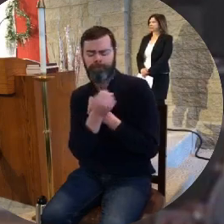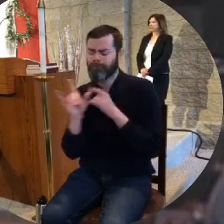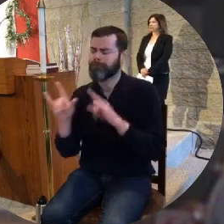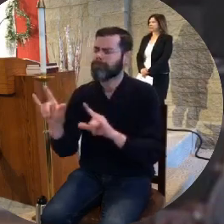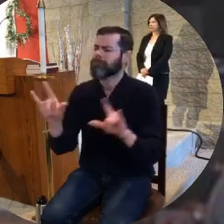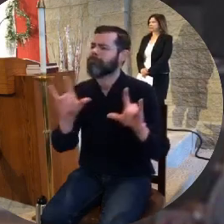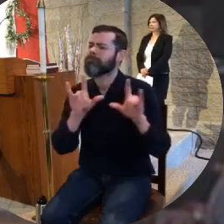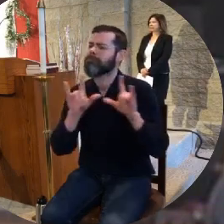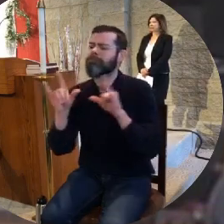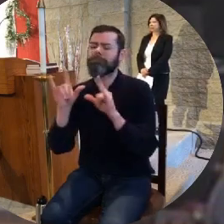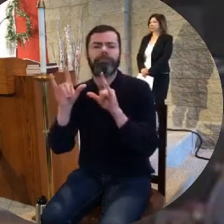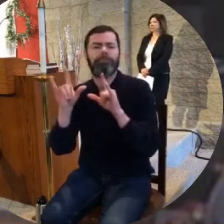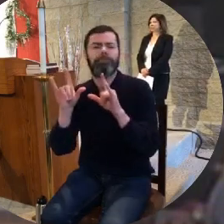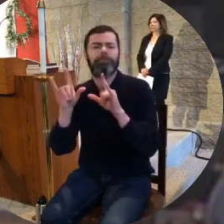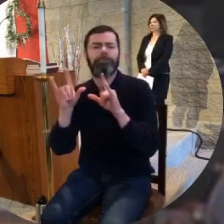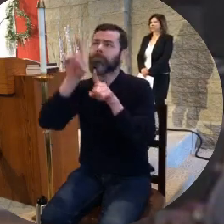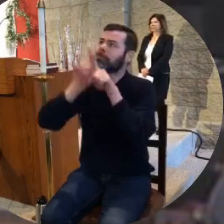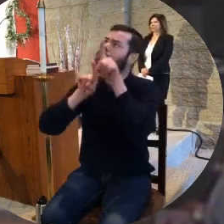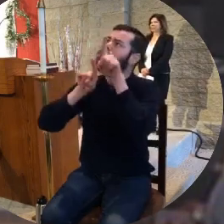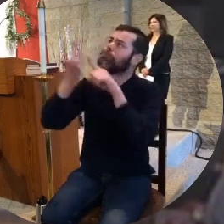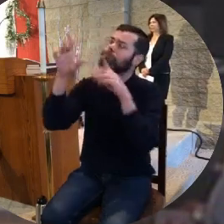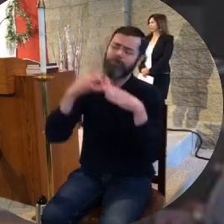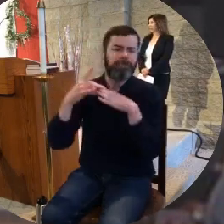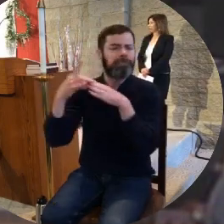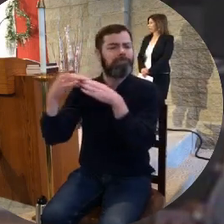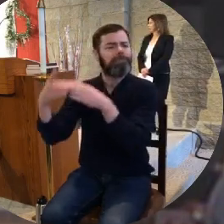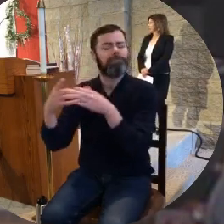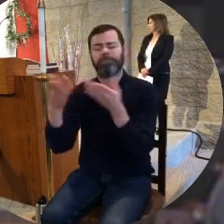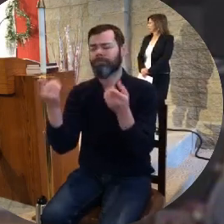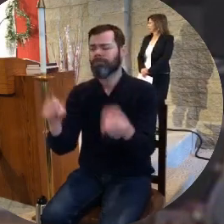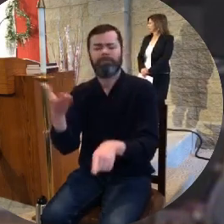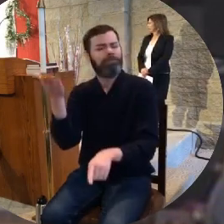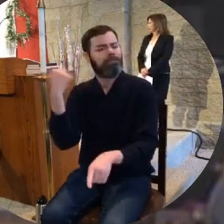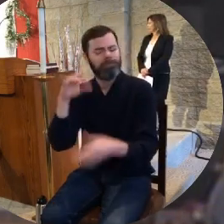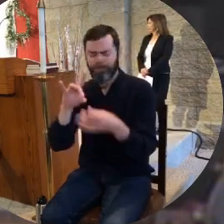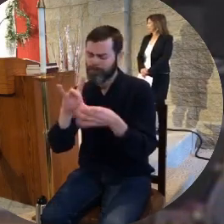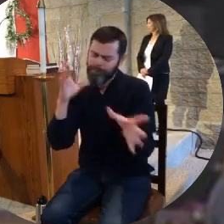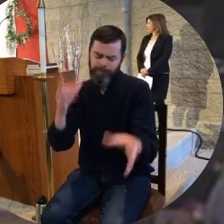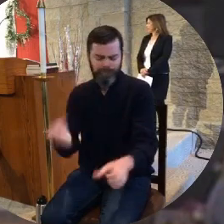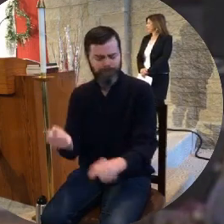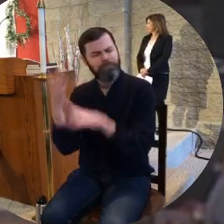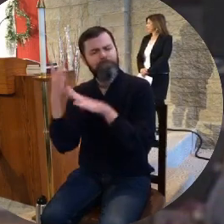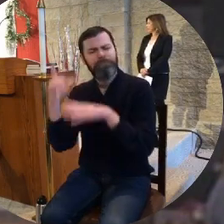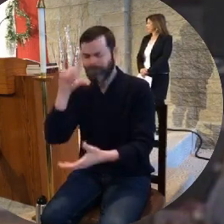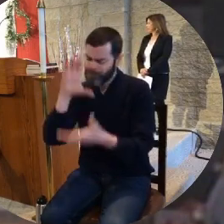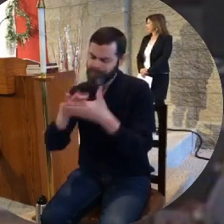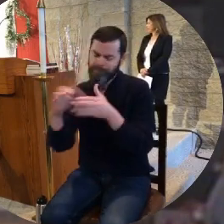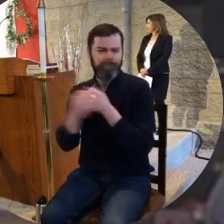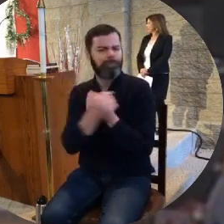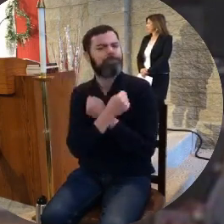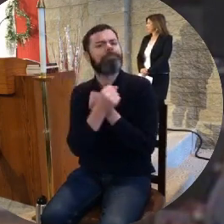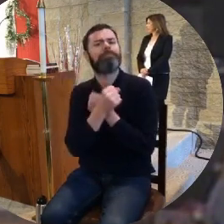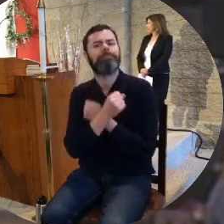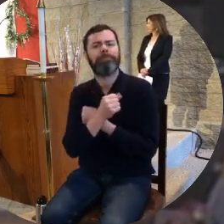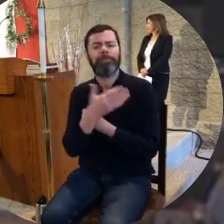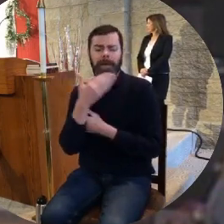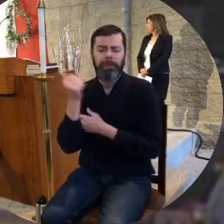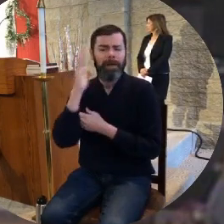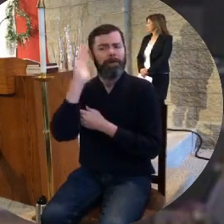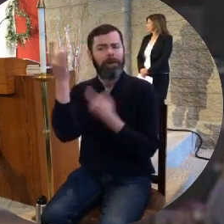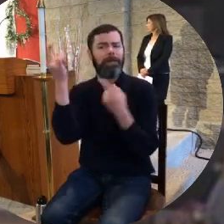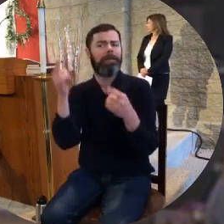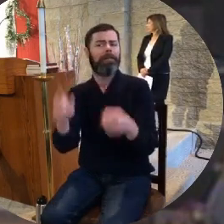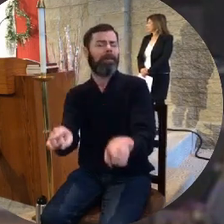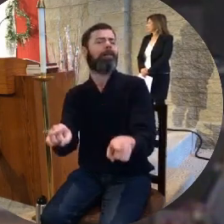love. Hey. The stars have played their part. The past is gone and gone. Have more faith in love. The best is yet. It's gonna